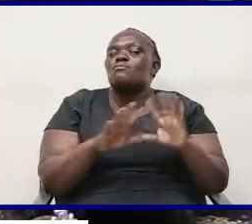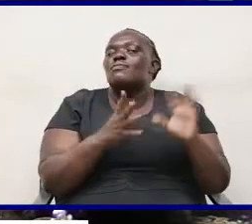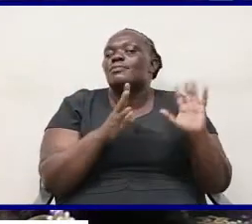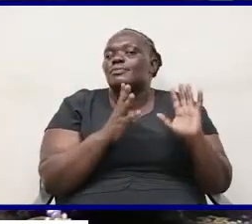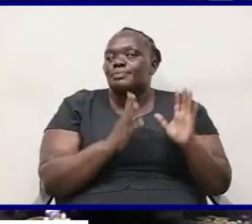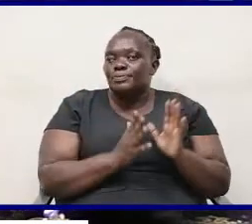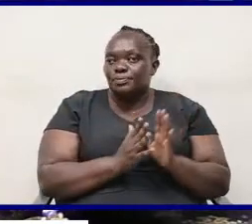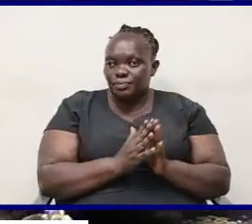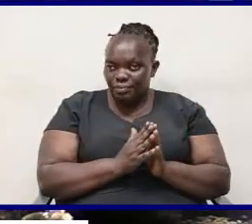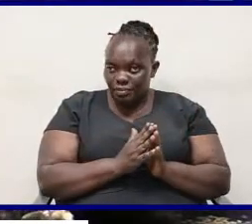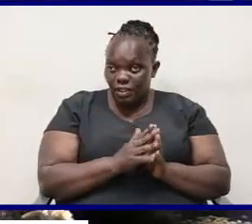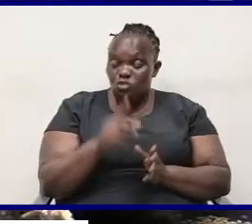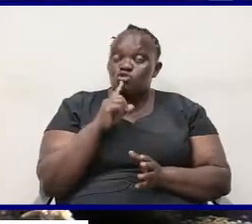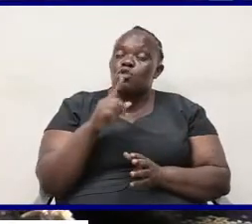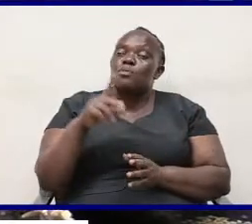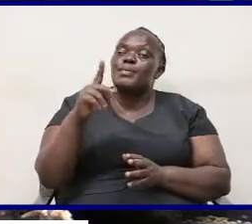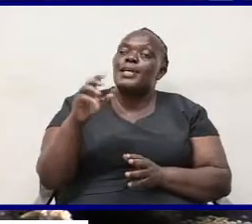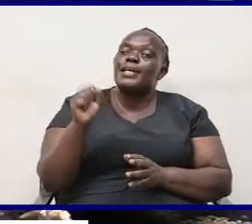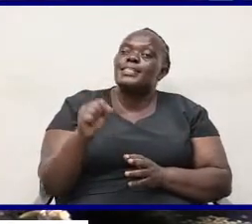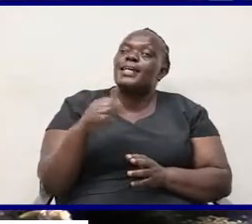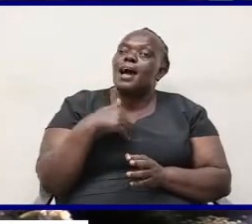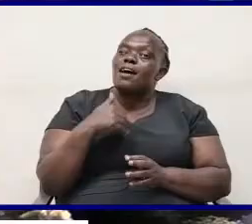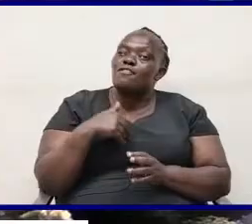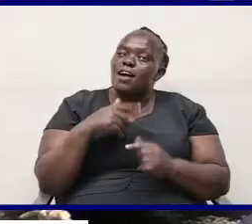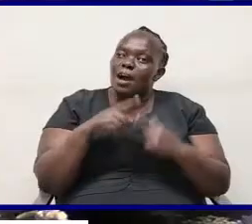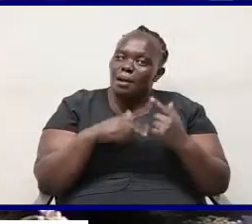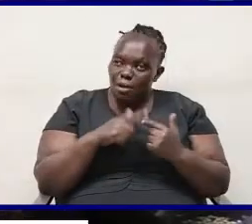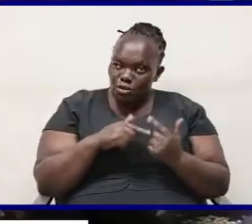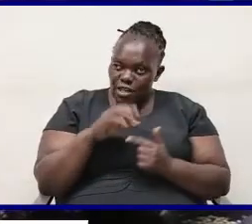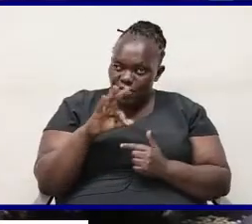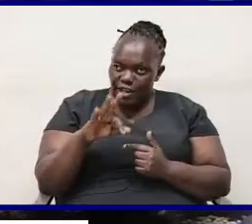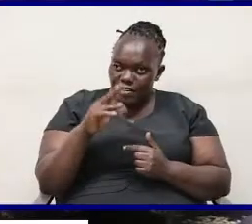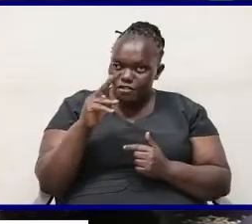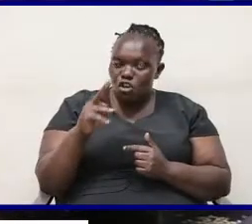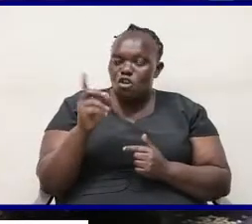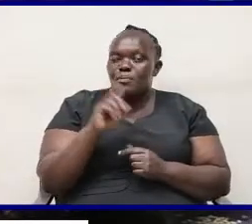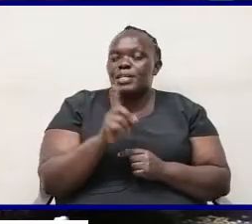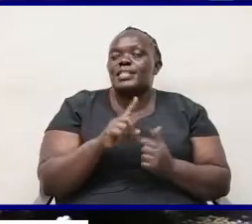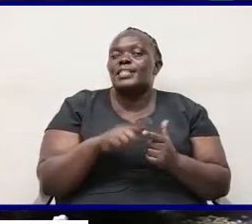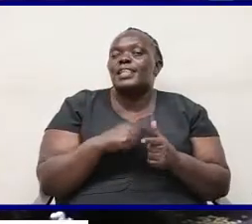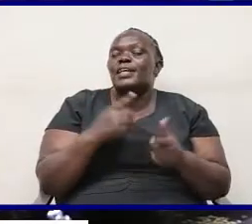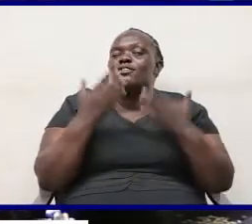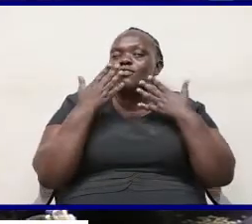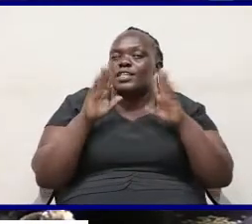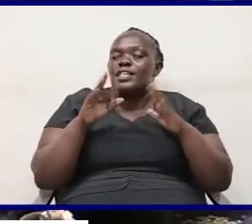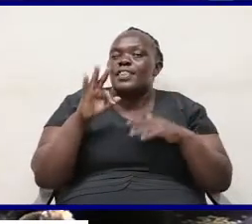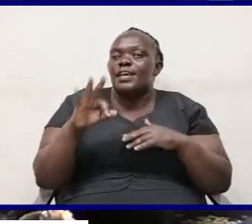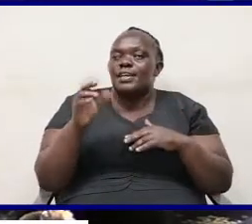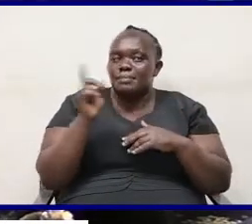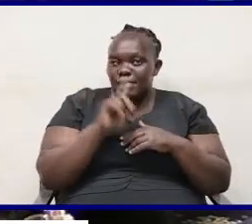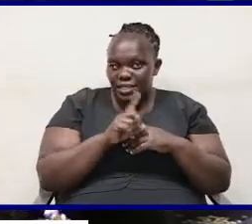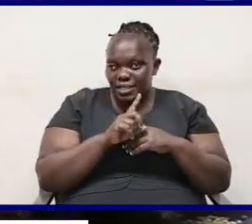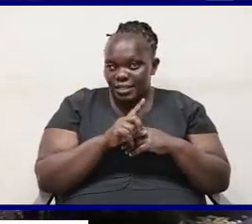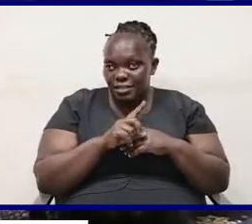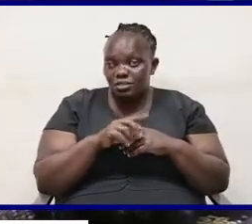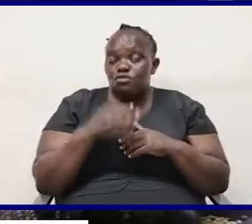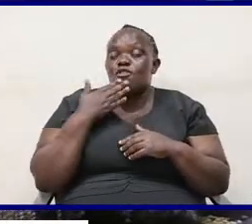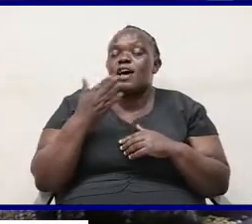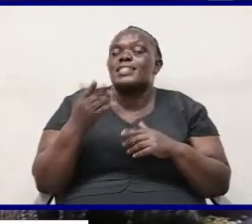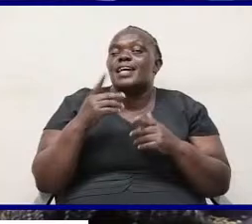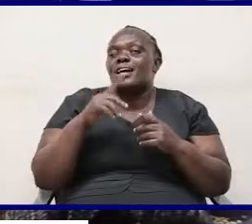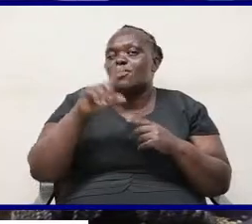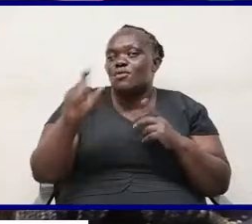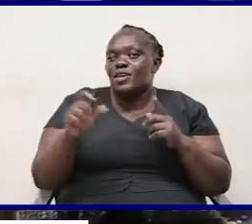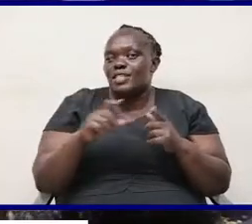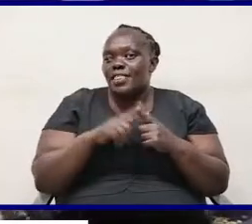hapo. So PS, you have about 3 to 4 minutes actually 3 minutes to respond to the questions